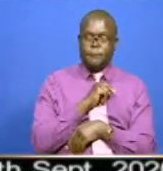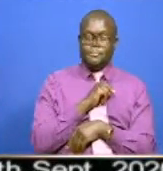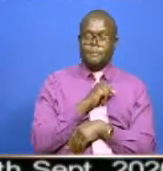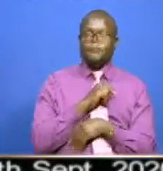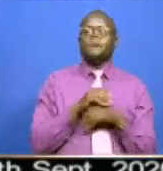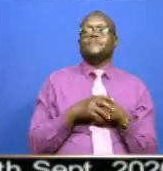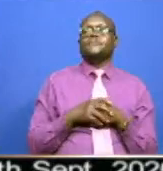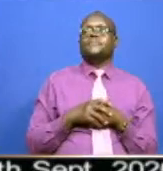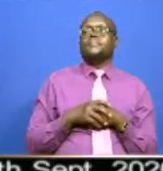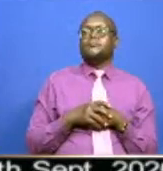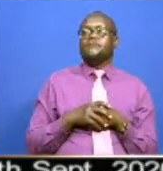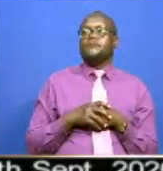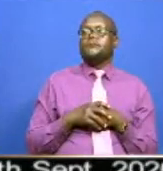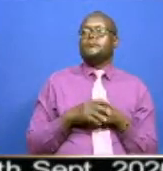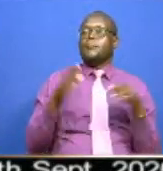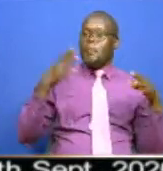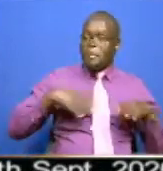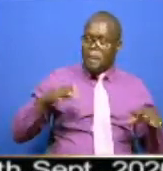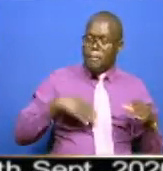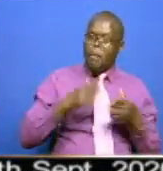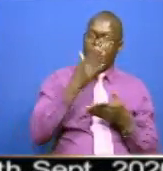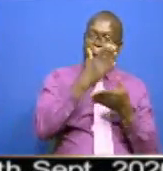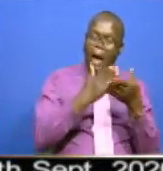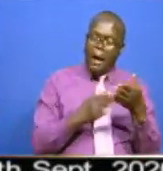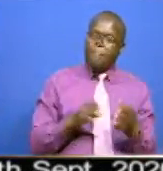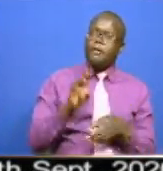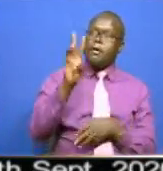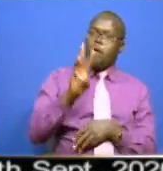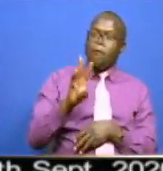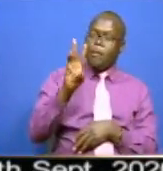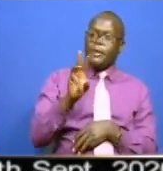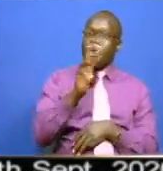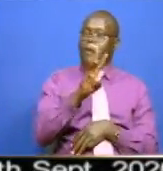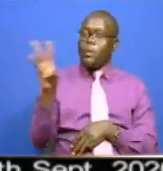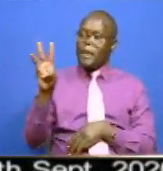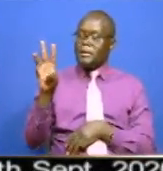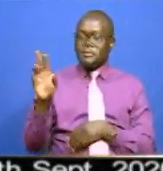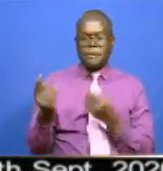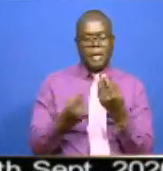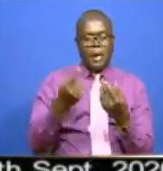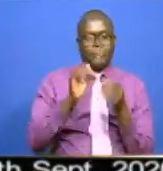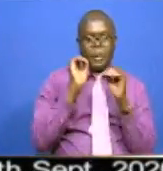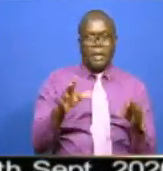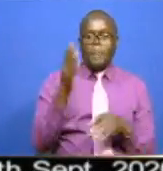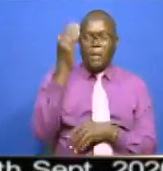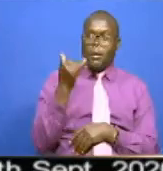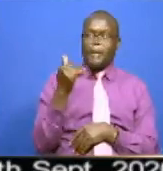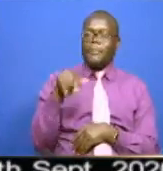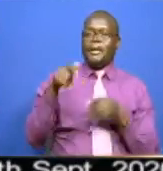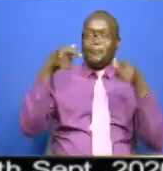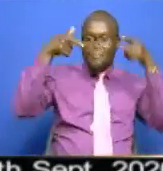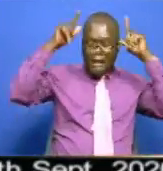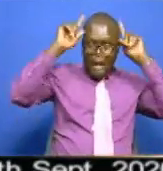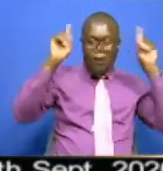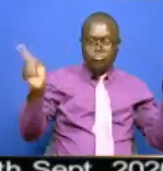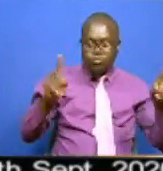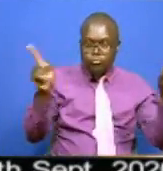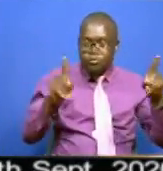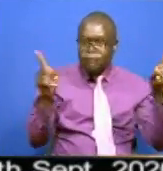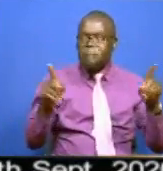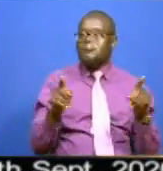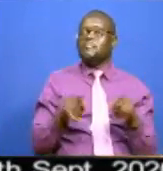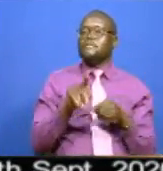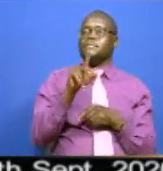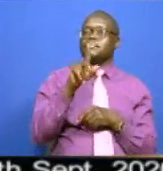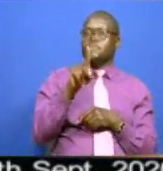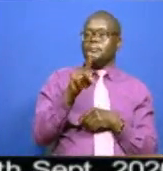that half of the people of Wajir West have not been counted, simply because these people are pastoralists. The Kenya Bureau of